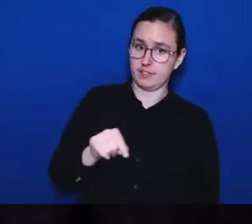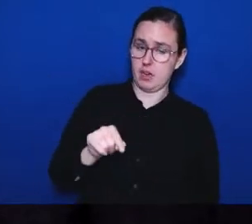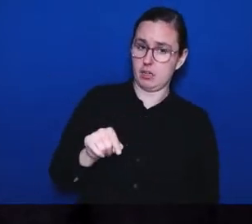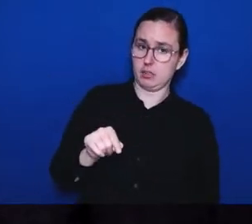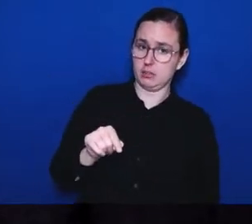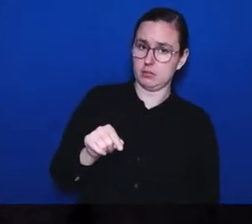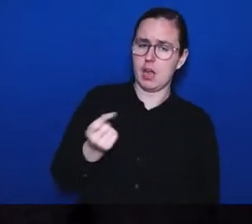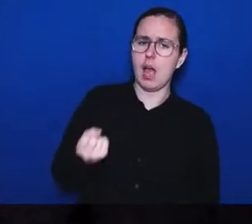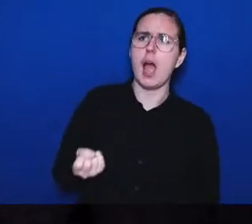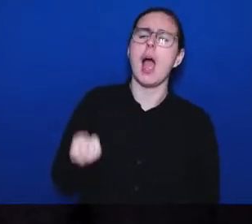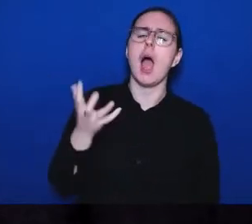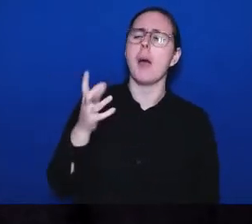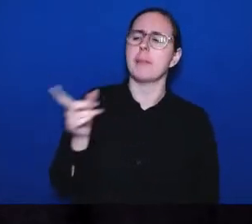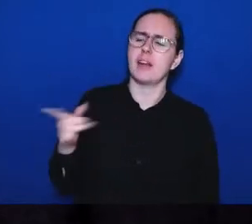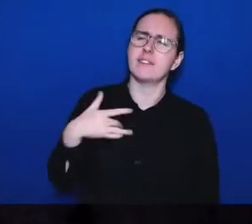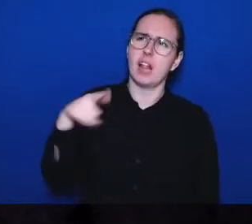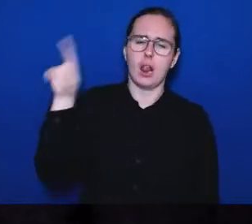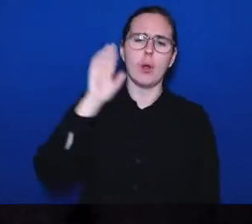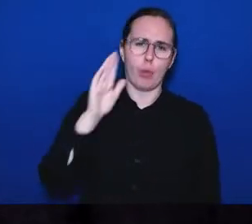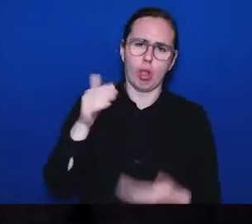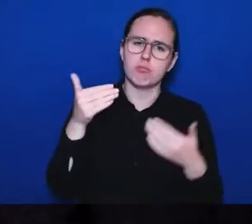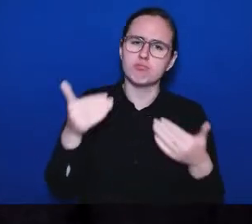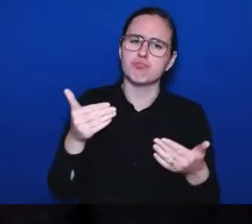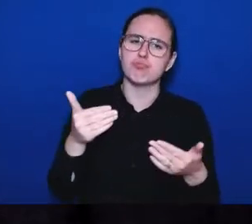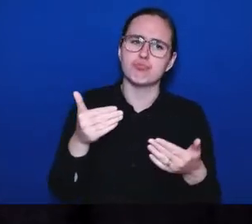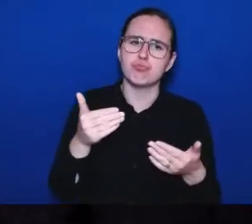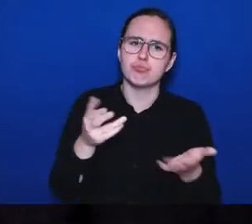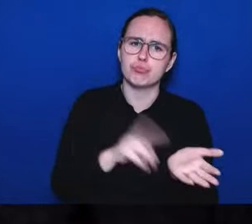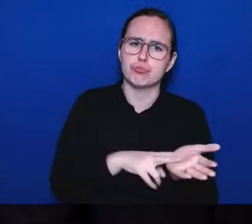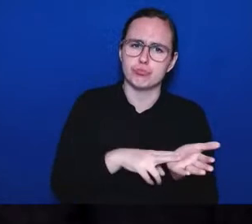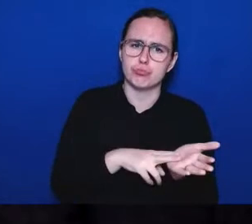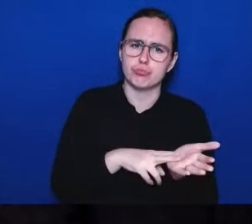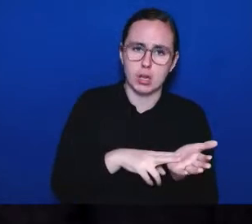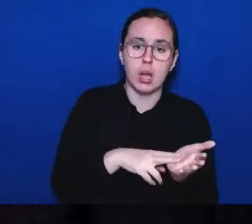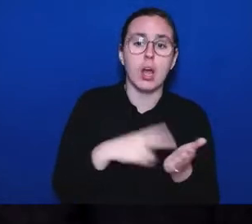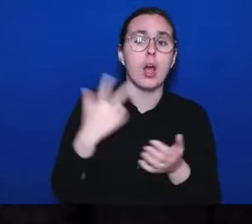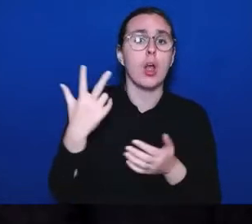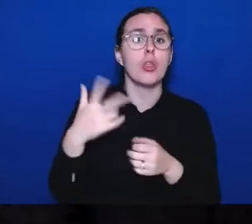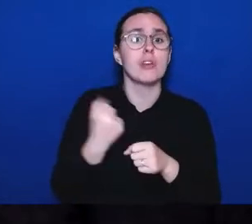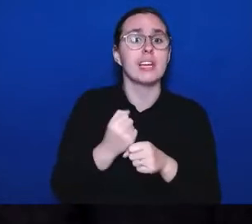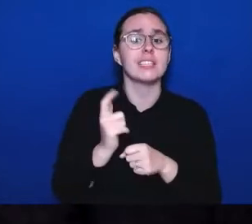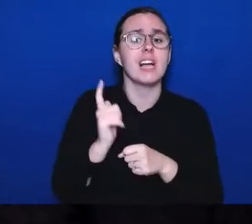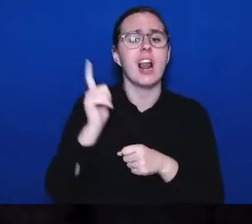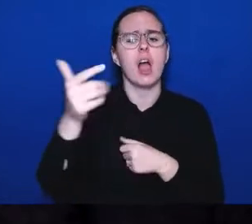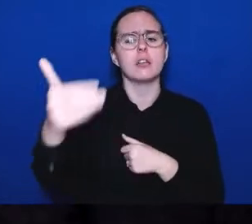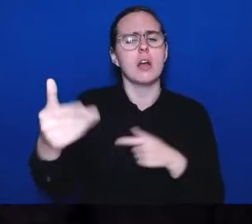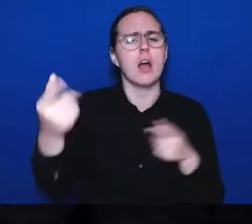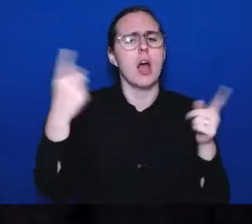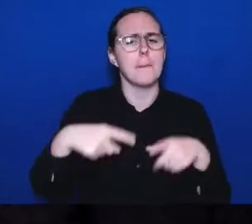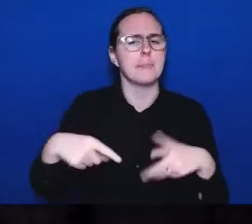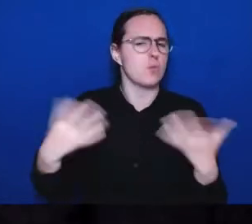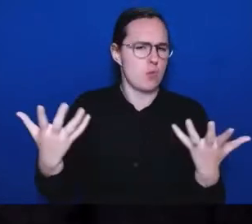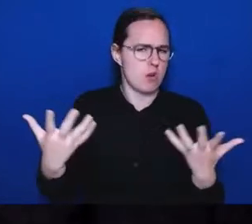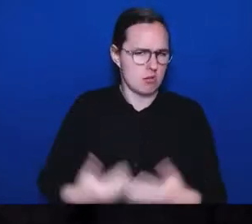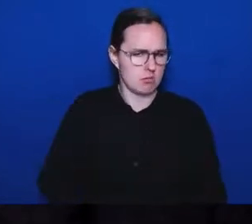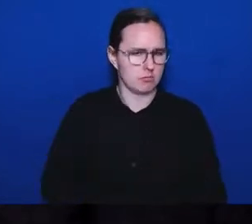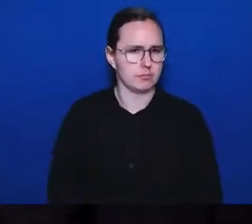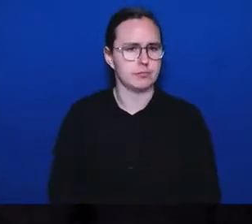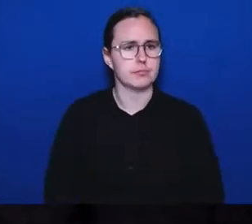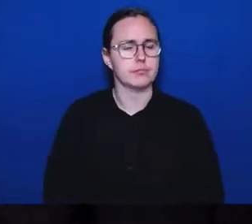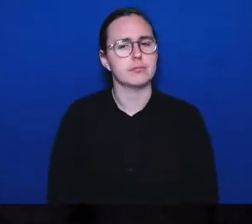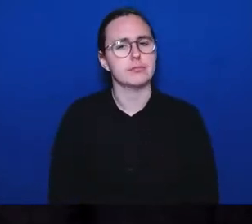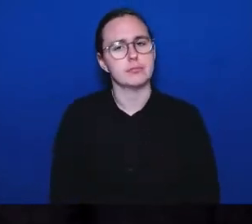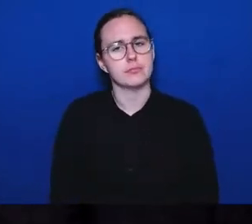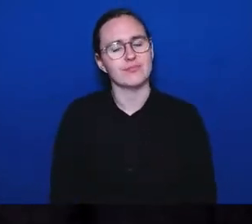will happen after 3 years? I think my hope is we've built what they've asked for in a sense of the most desirable